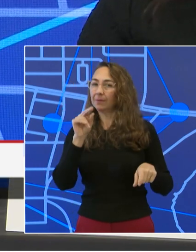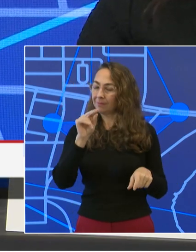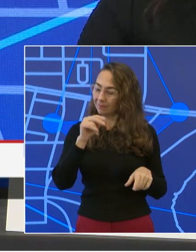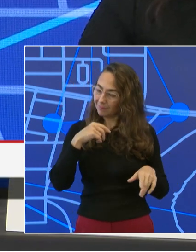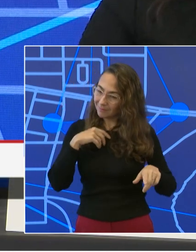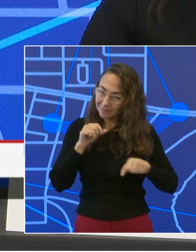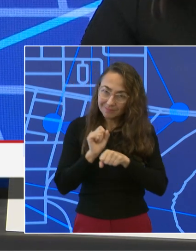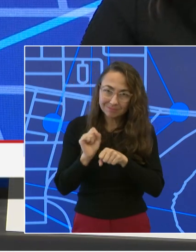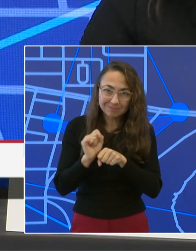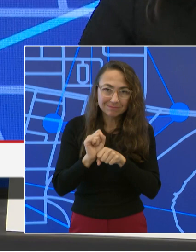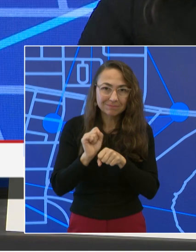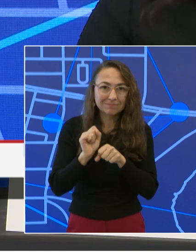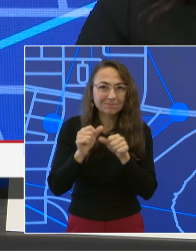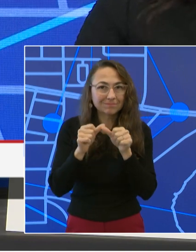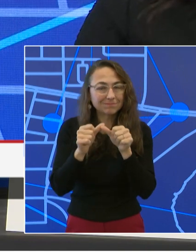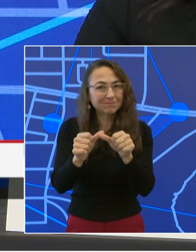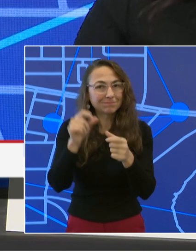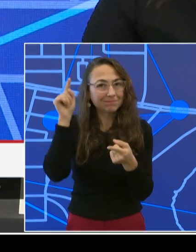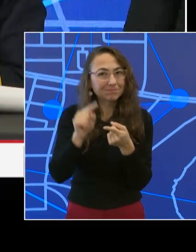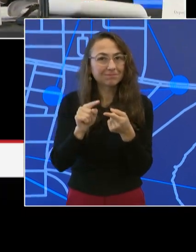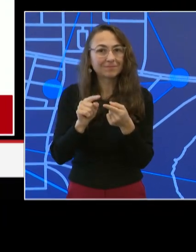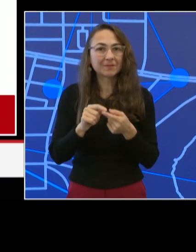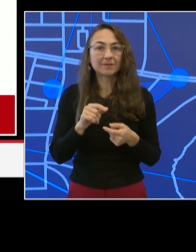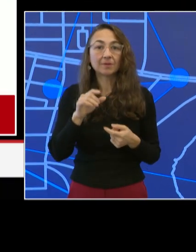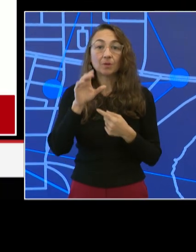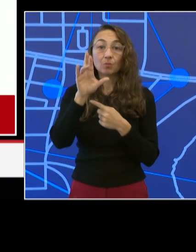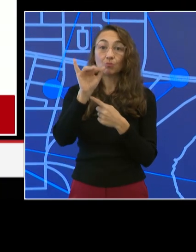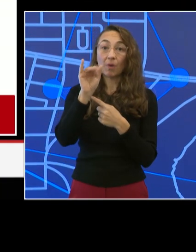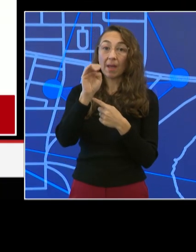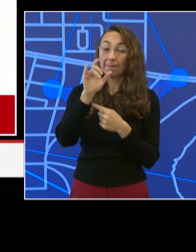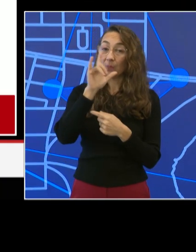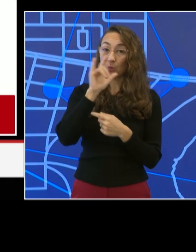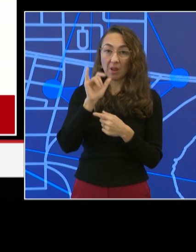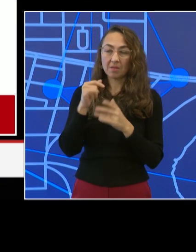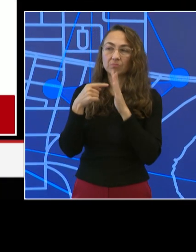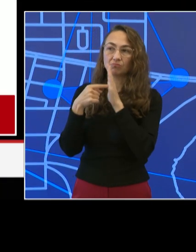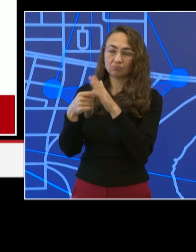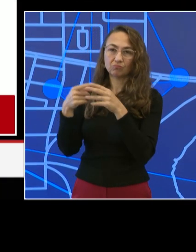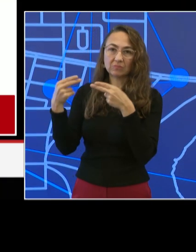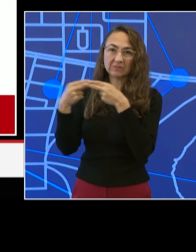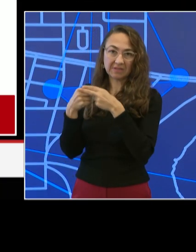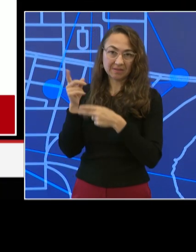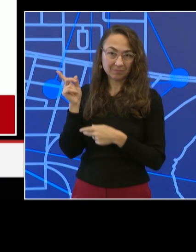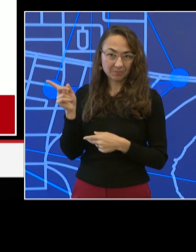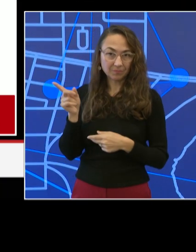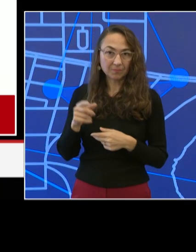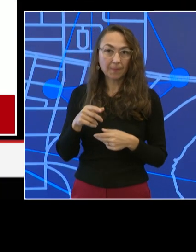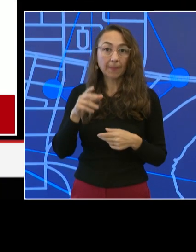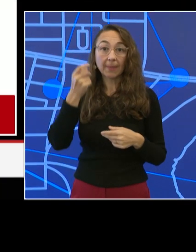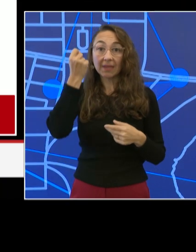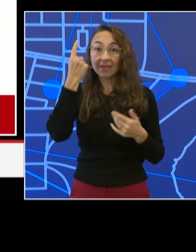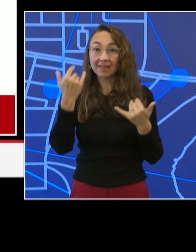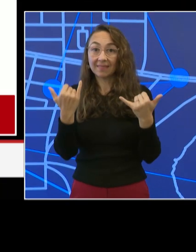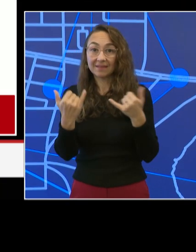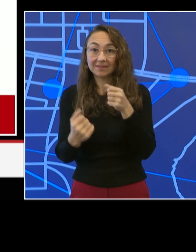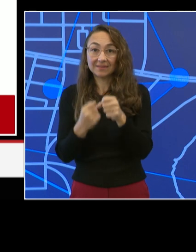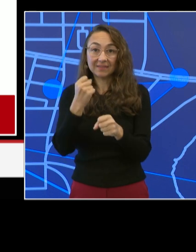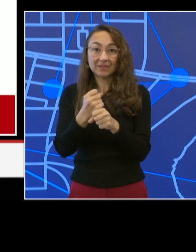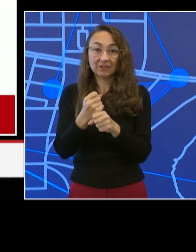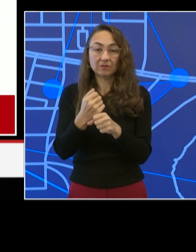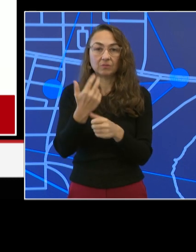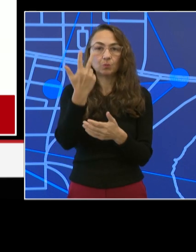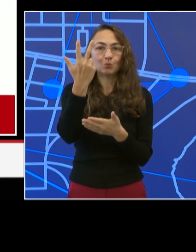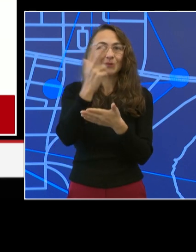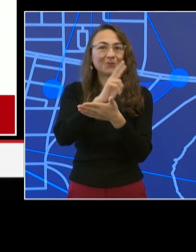our crime looks like and where we stand today with only 3 weeks left in the year. In every major category of violent crime and